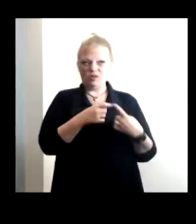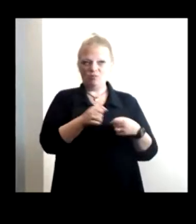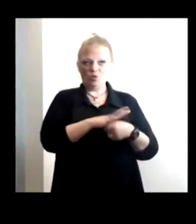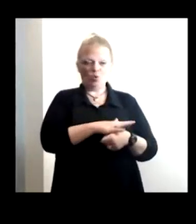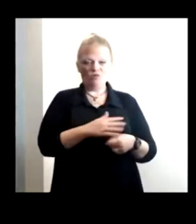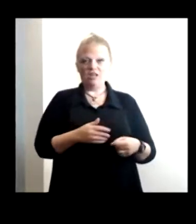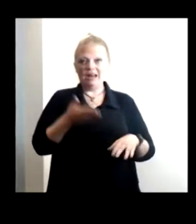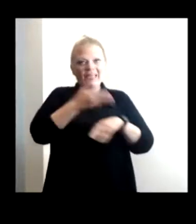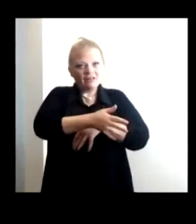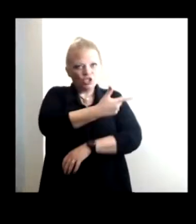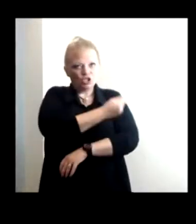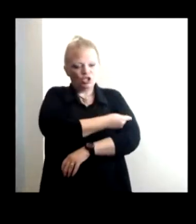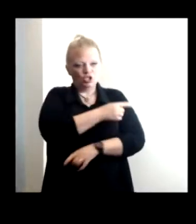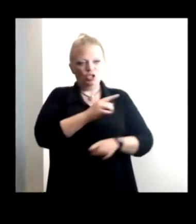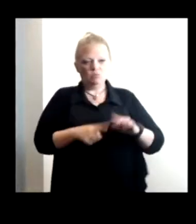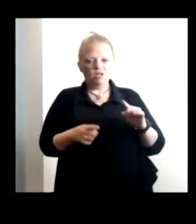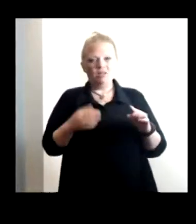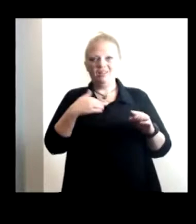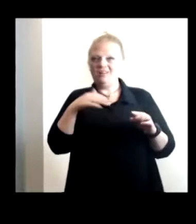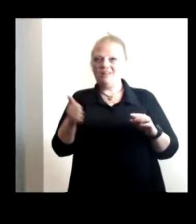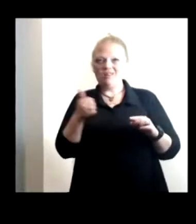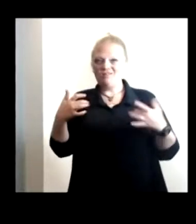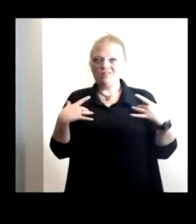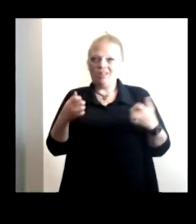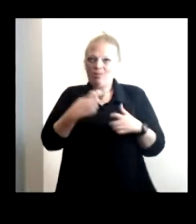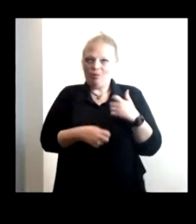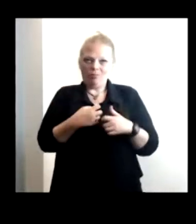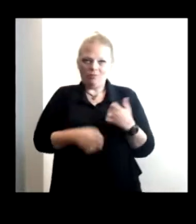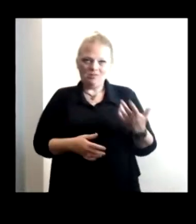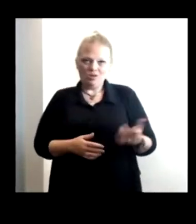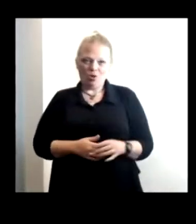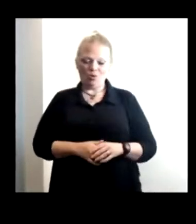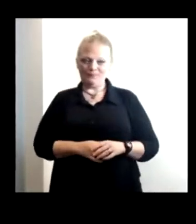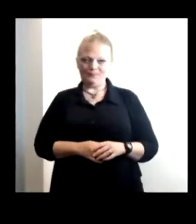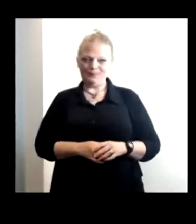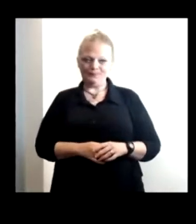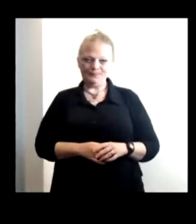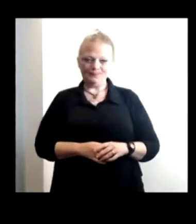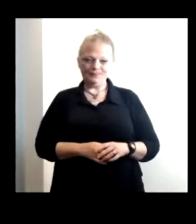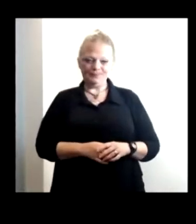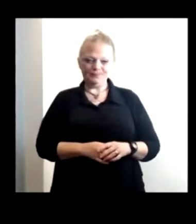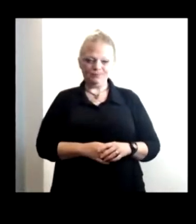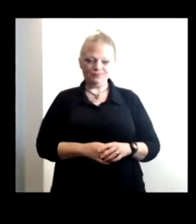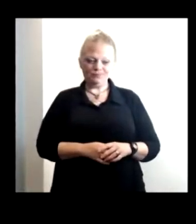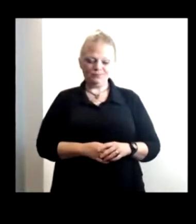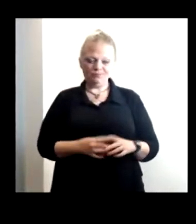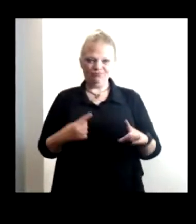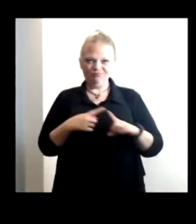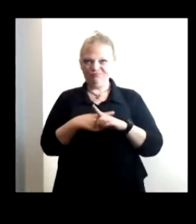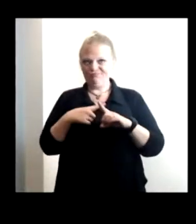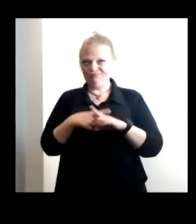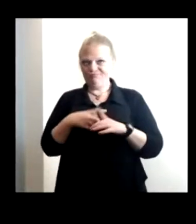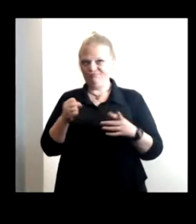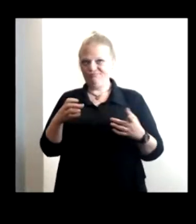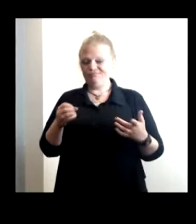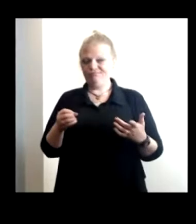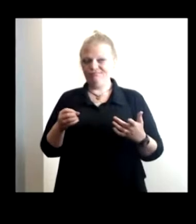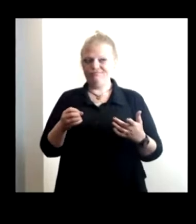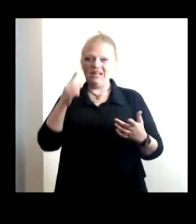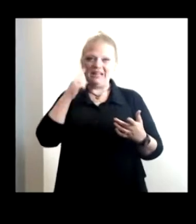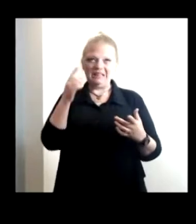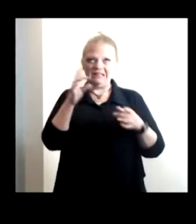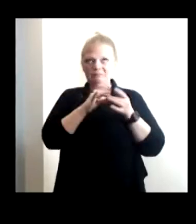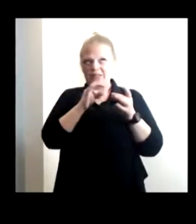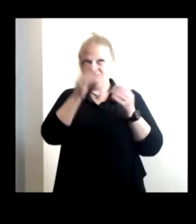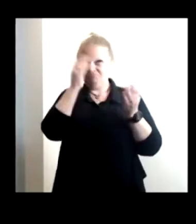after he'd been vaccinated, but he had underlying health issues and was immunocompromised. So I think the message that needs to be